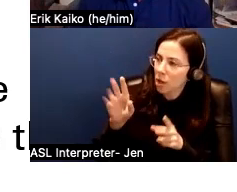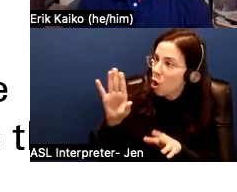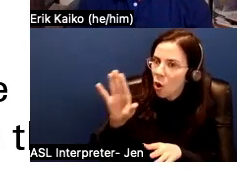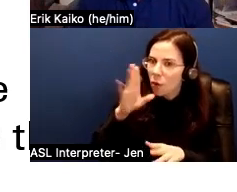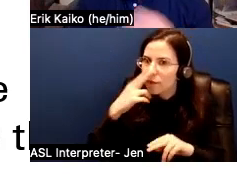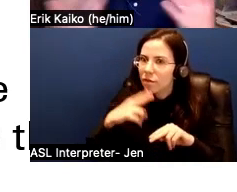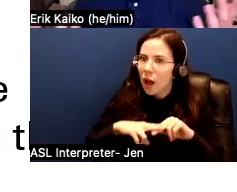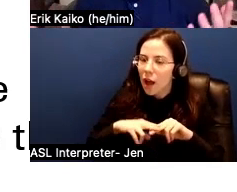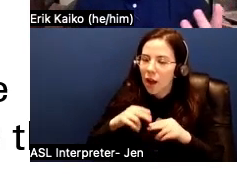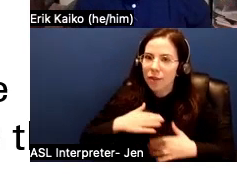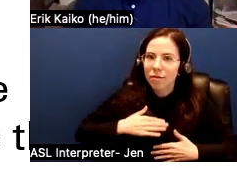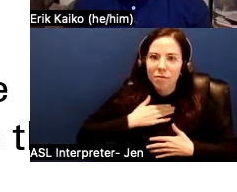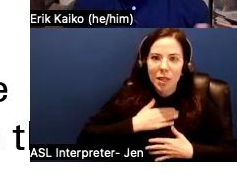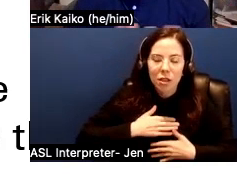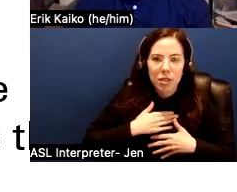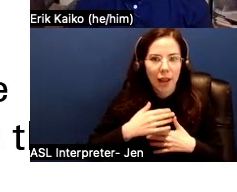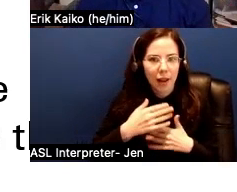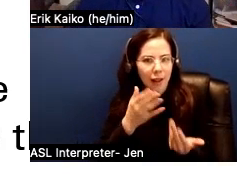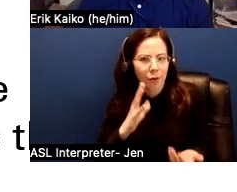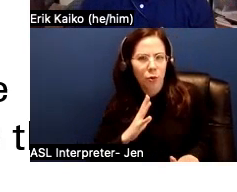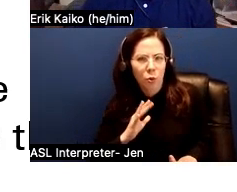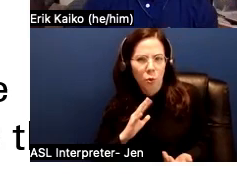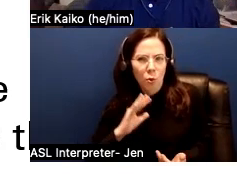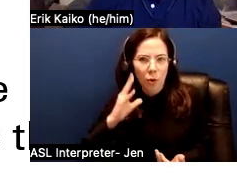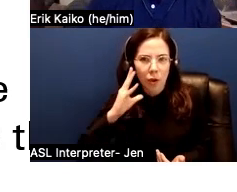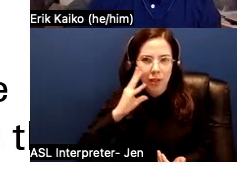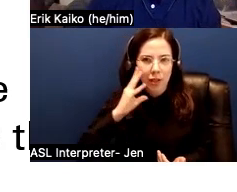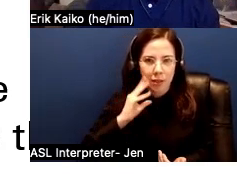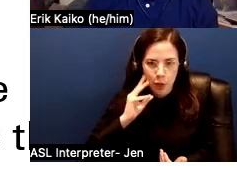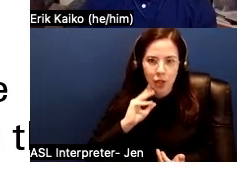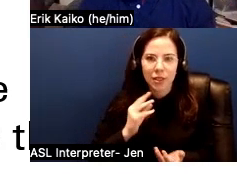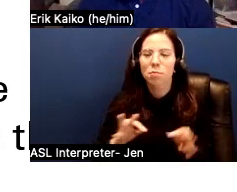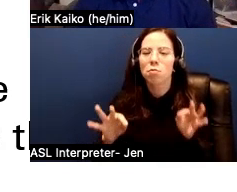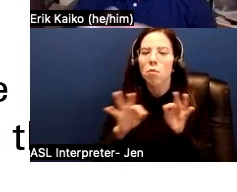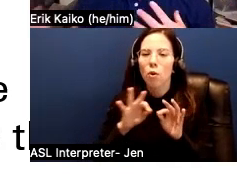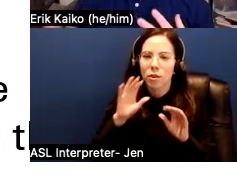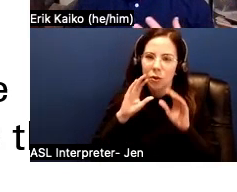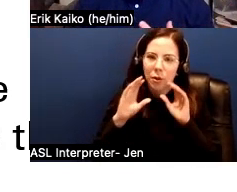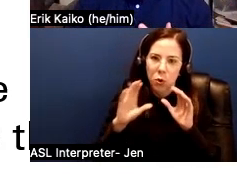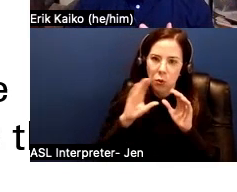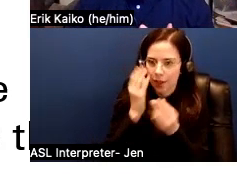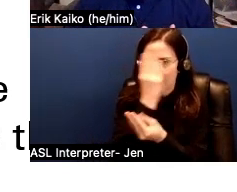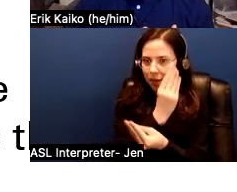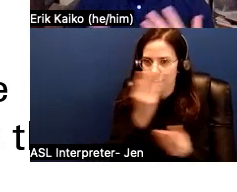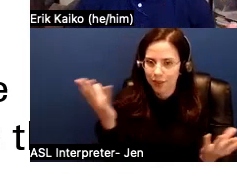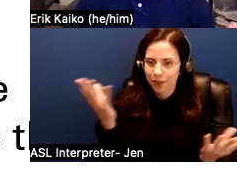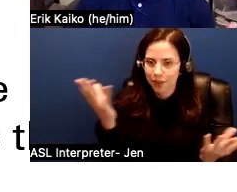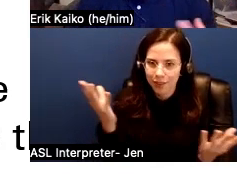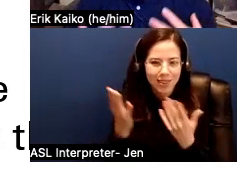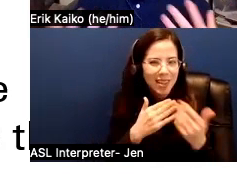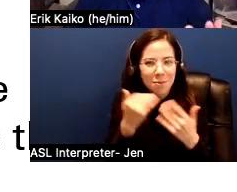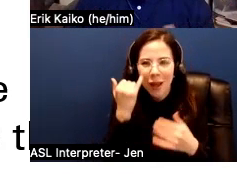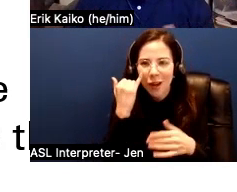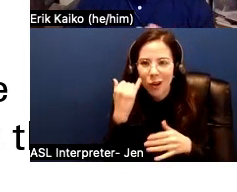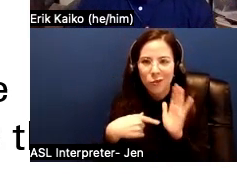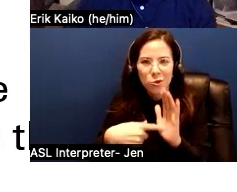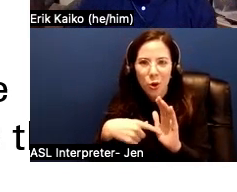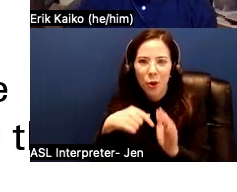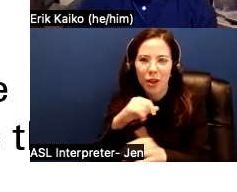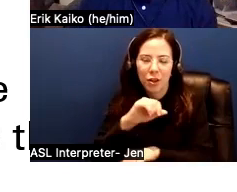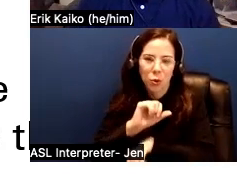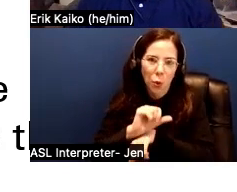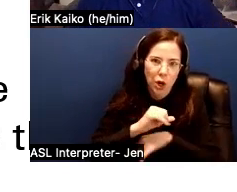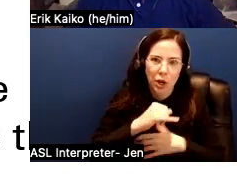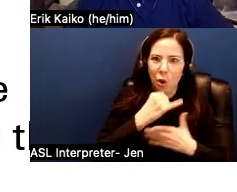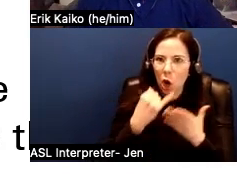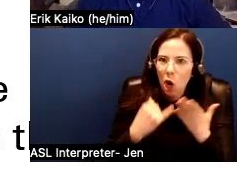that a fun experience, you also want to communicate that. If you're not literally sharing pieces of your or your dance piece, whatever it may